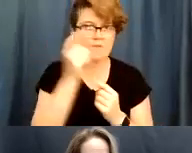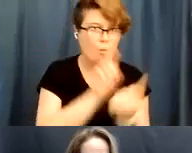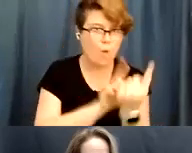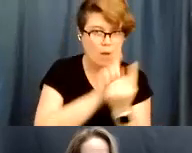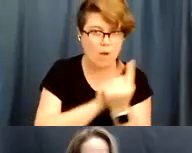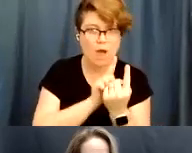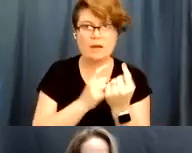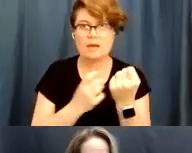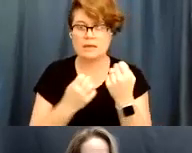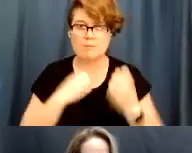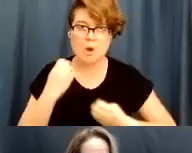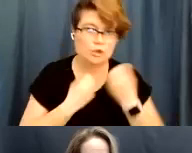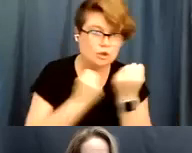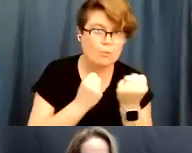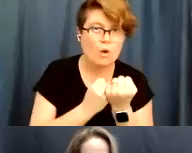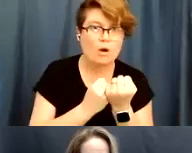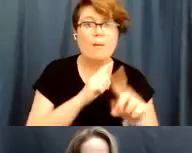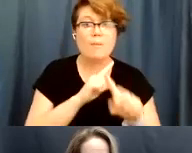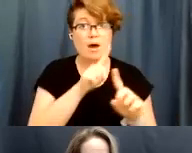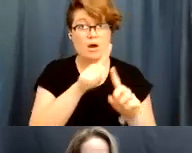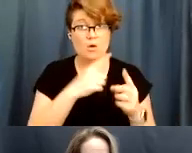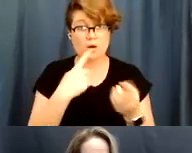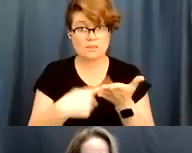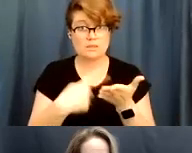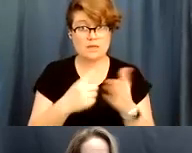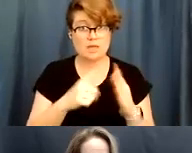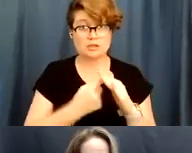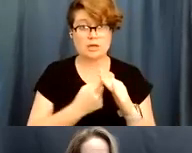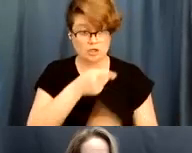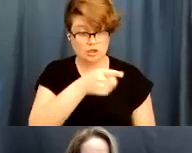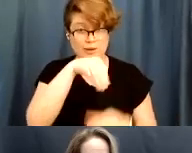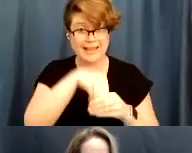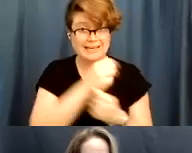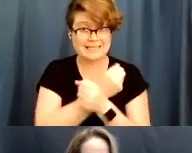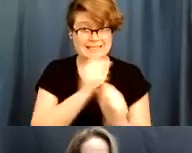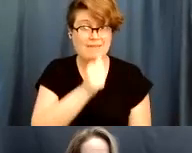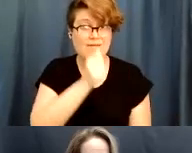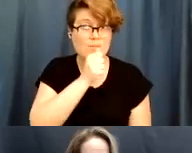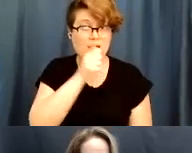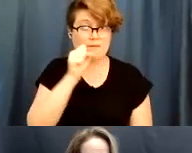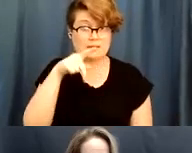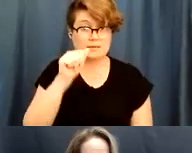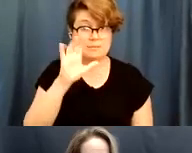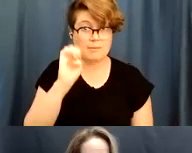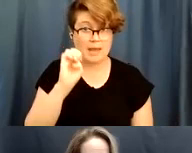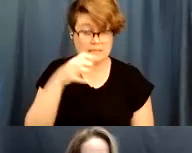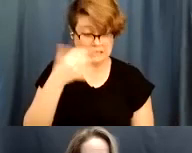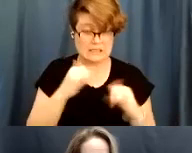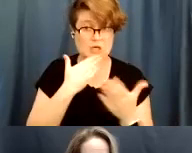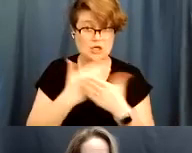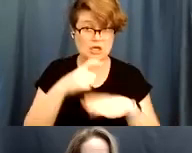support, that your conversation begins by, are you in a safe or private space? Is this still a good time to